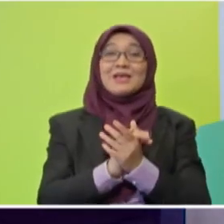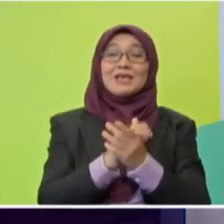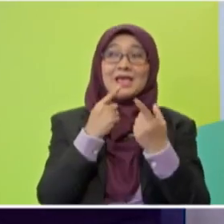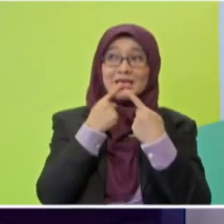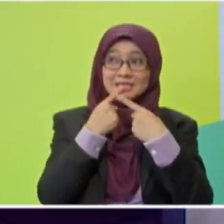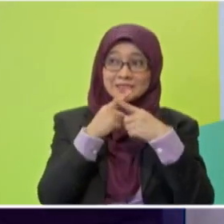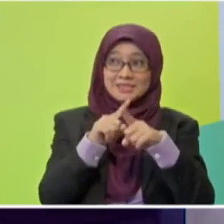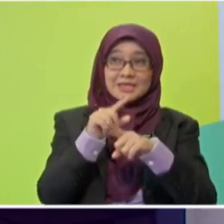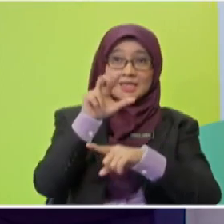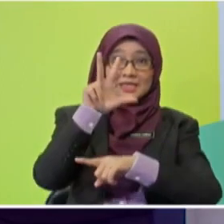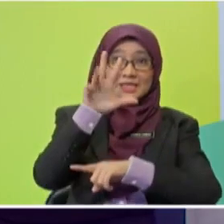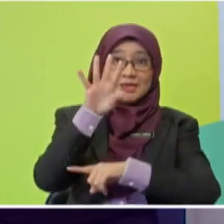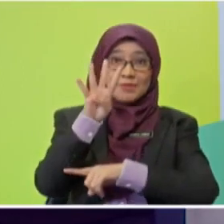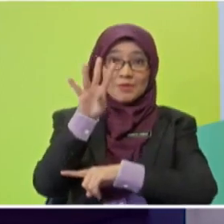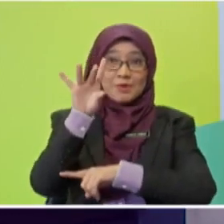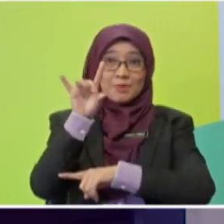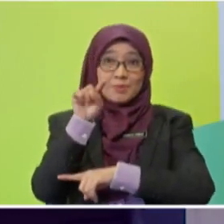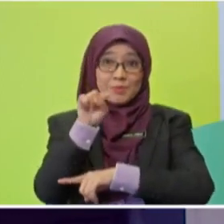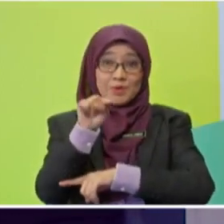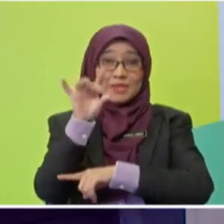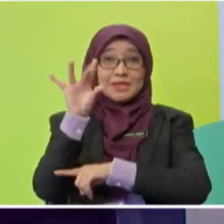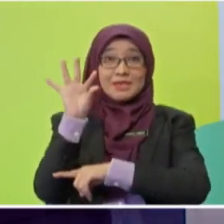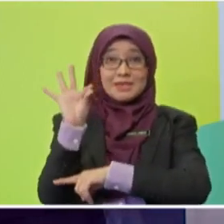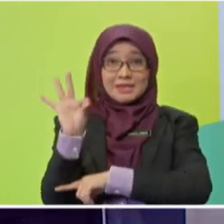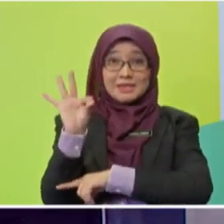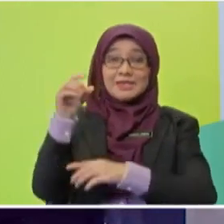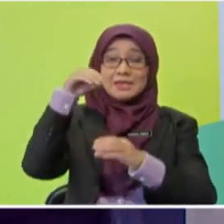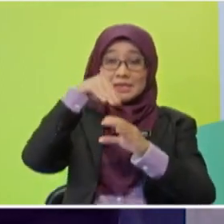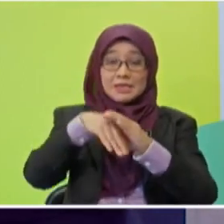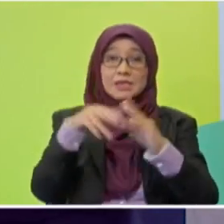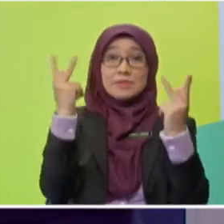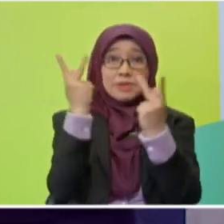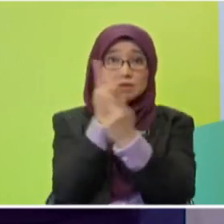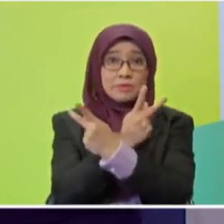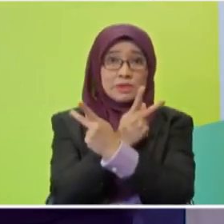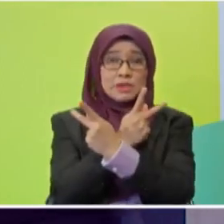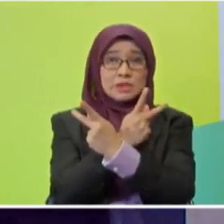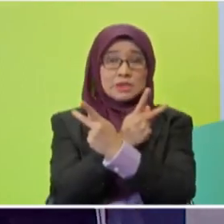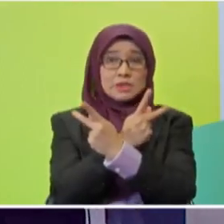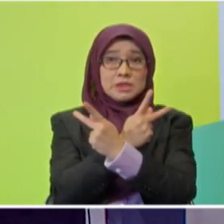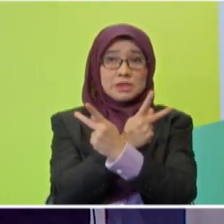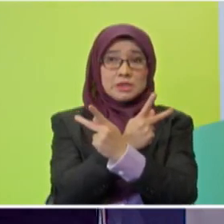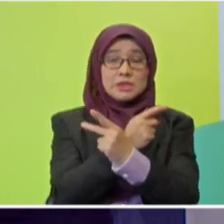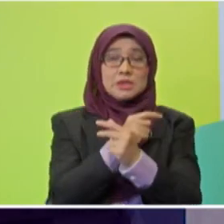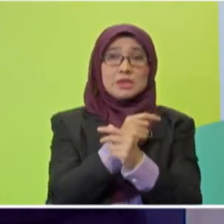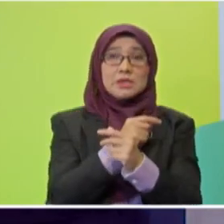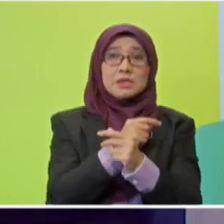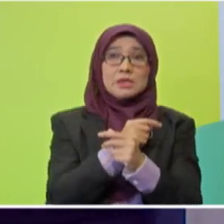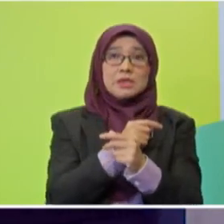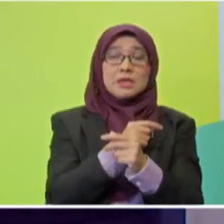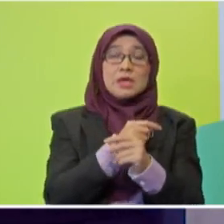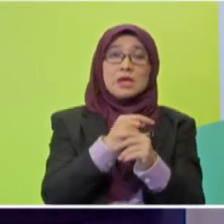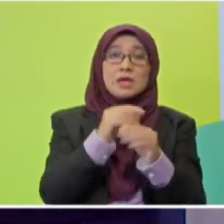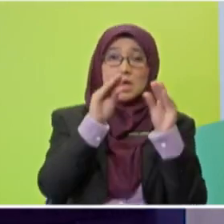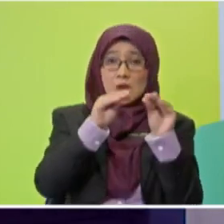34.9. Okay? I recall again, in multiplication, you only have to move the decimal at the end